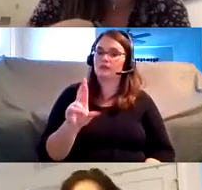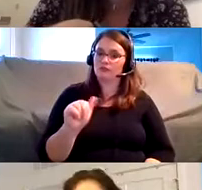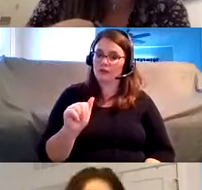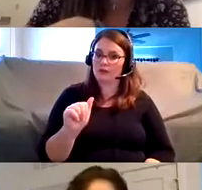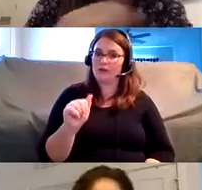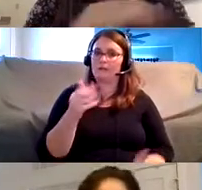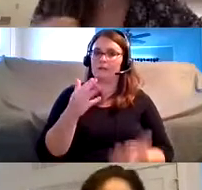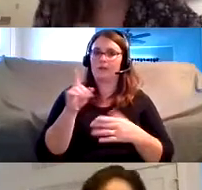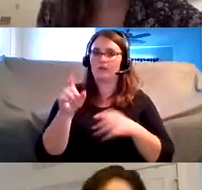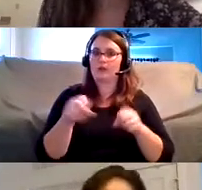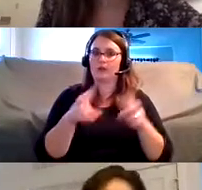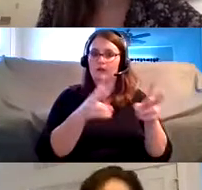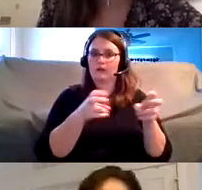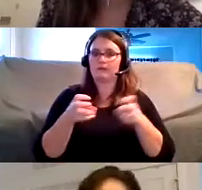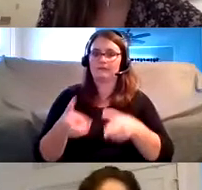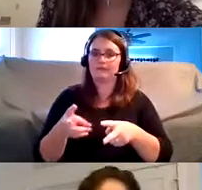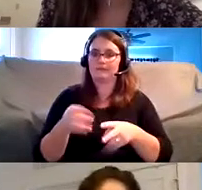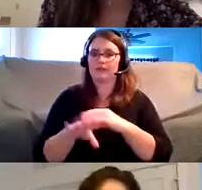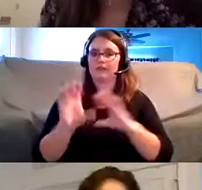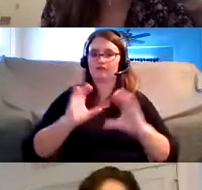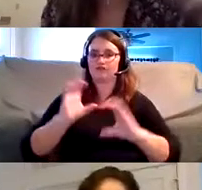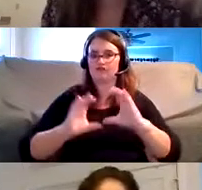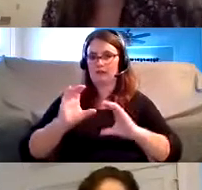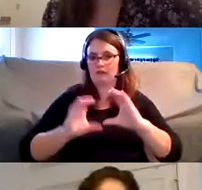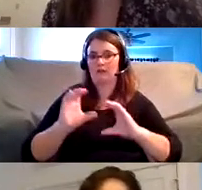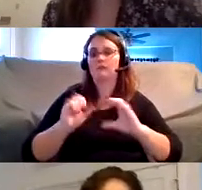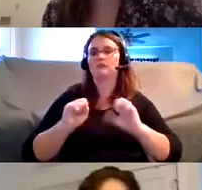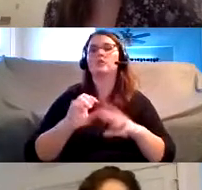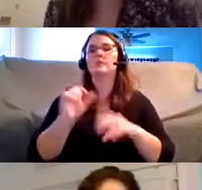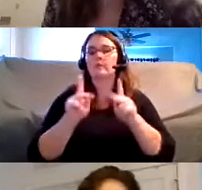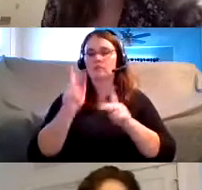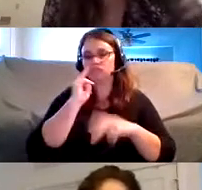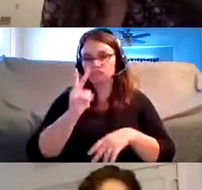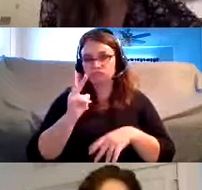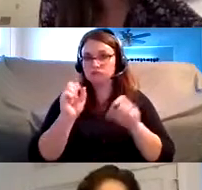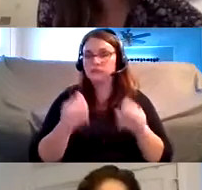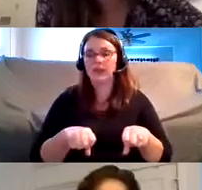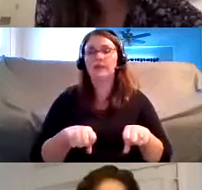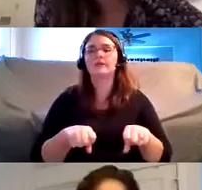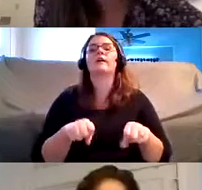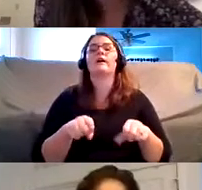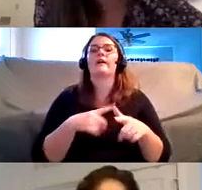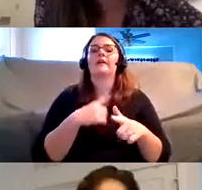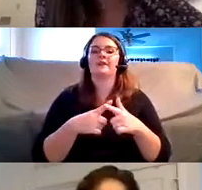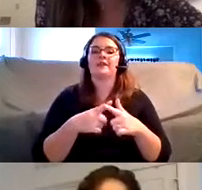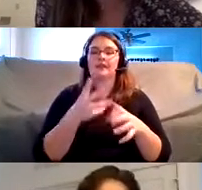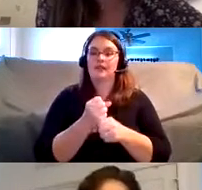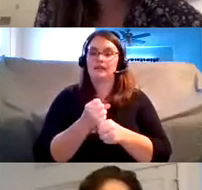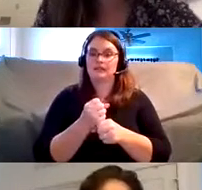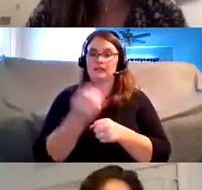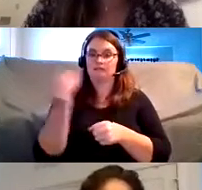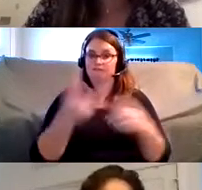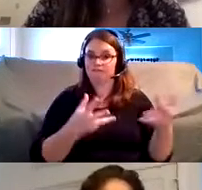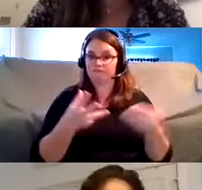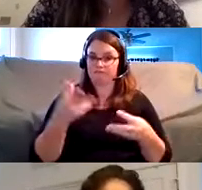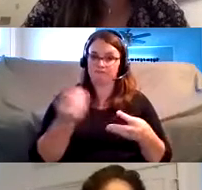copy paste it in the chat so people can see it too, and then maybe get input for one or two people and then move to the